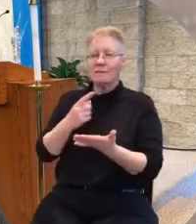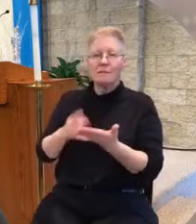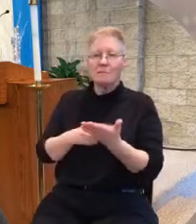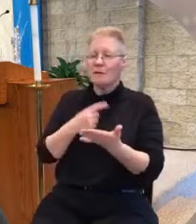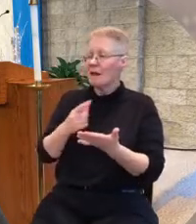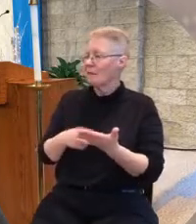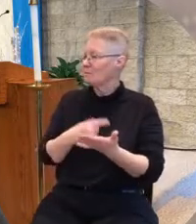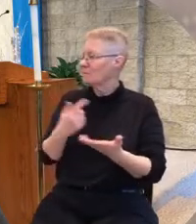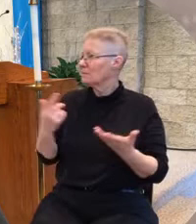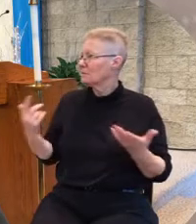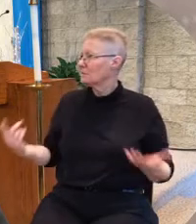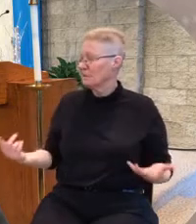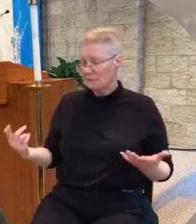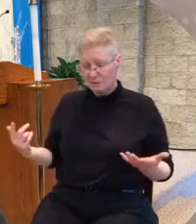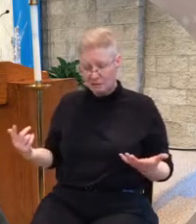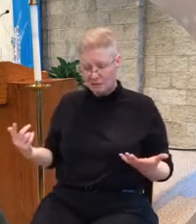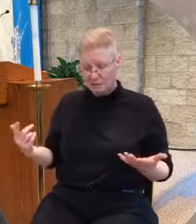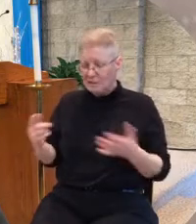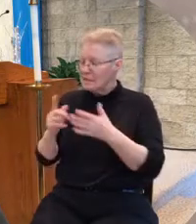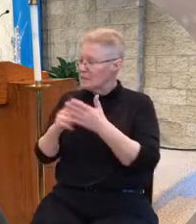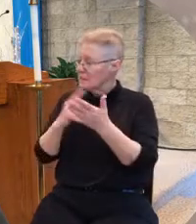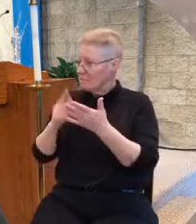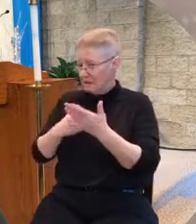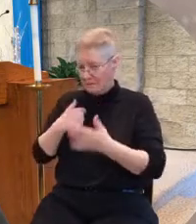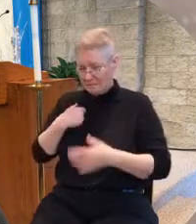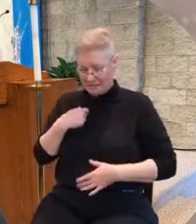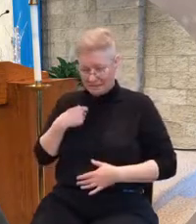of myself I am dangerous and I am in danger.